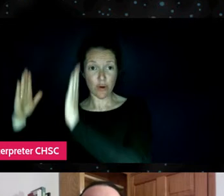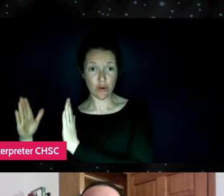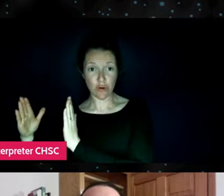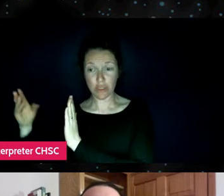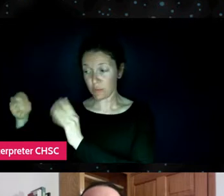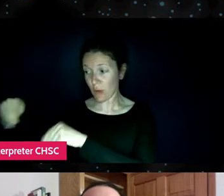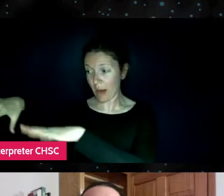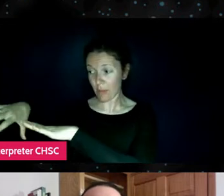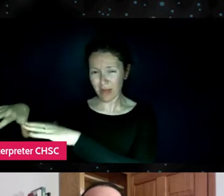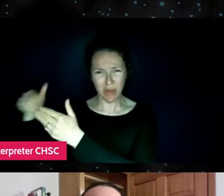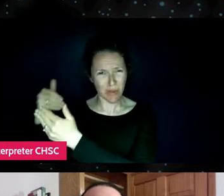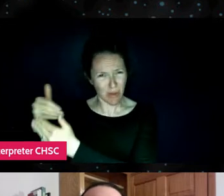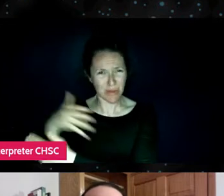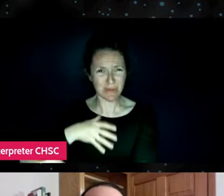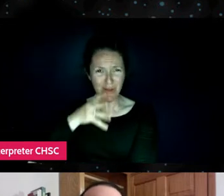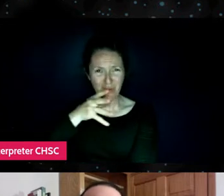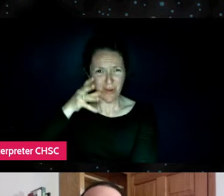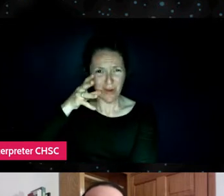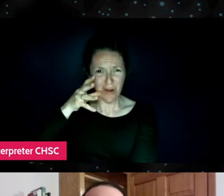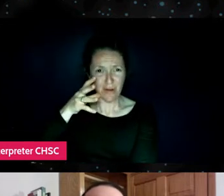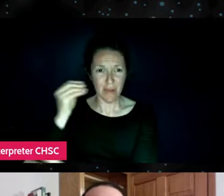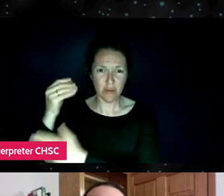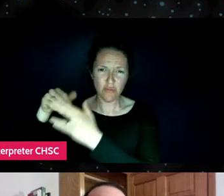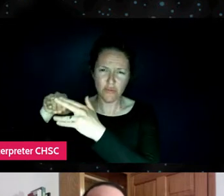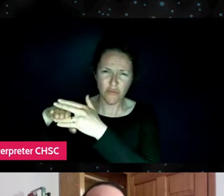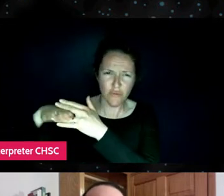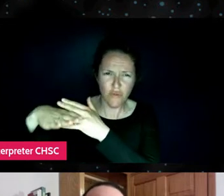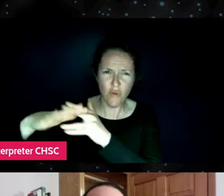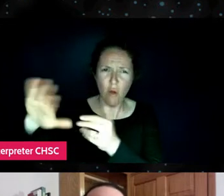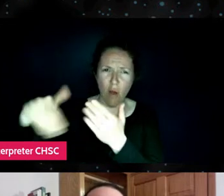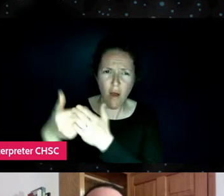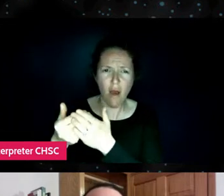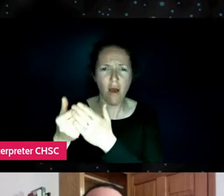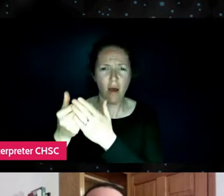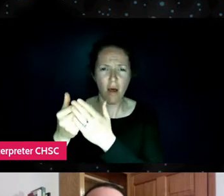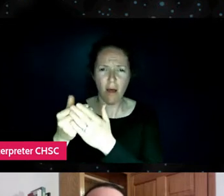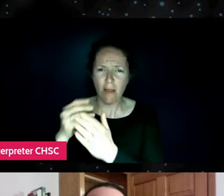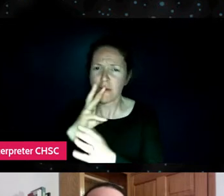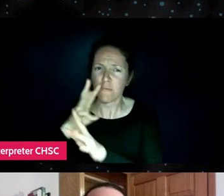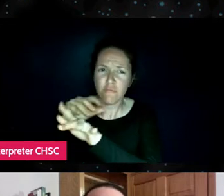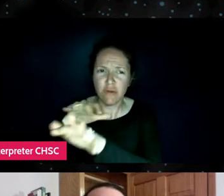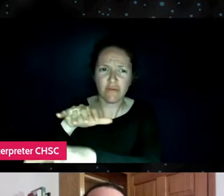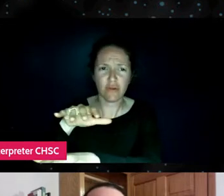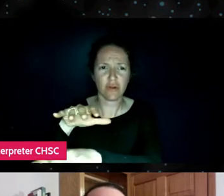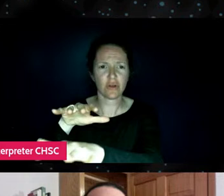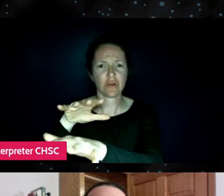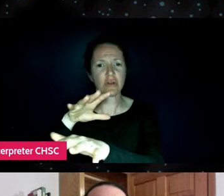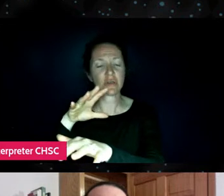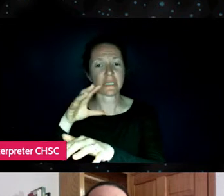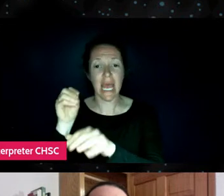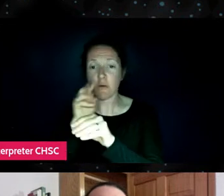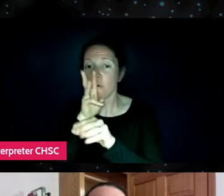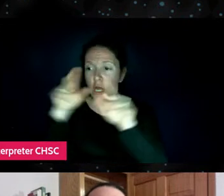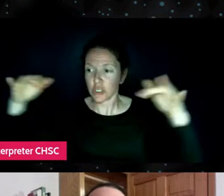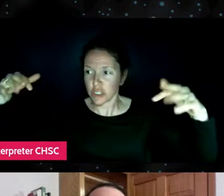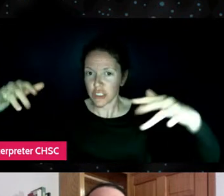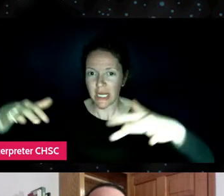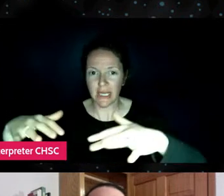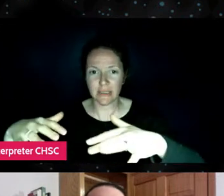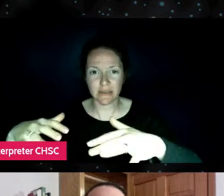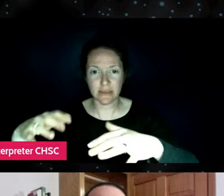farm, and through all the major rivers and watersheds of Oregon. And it would also have been the biggest